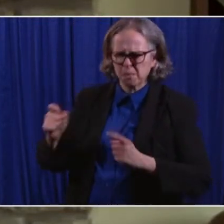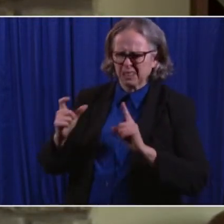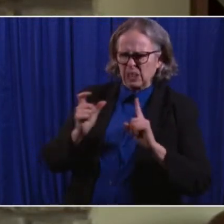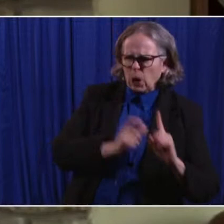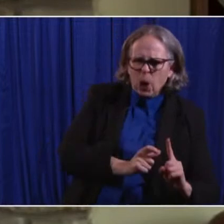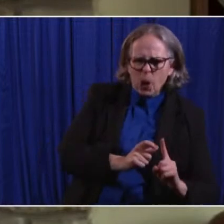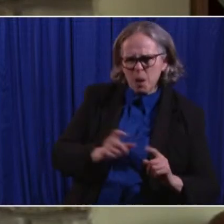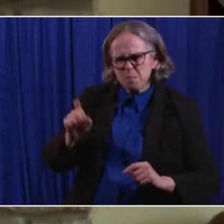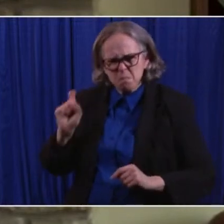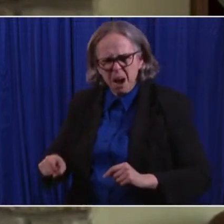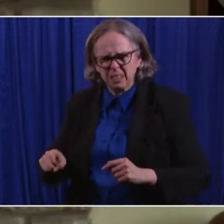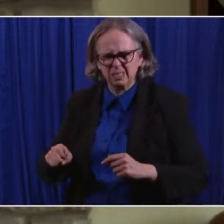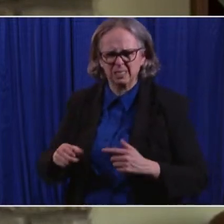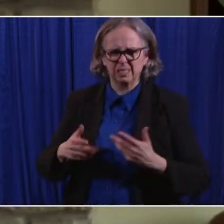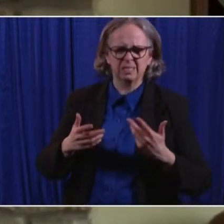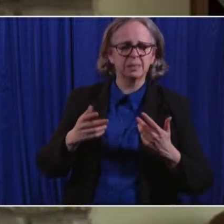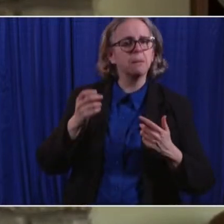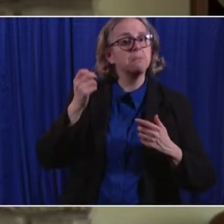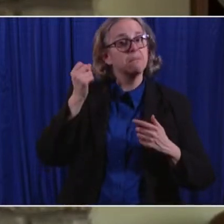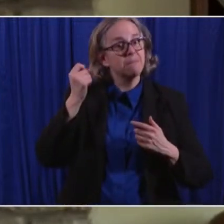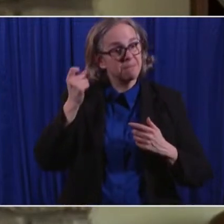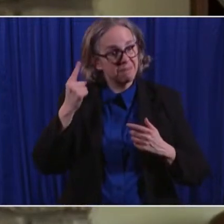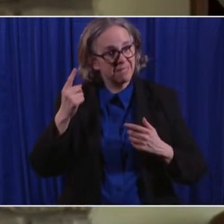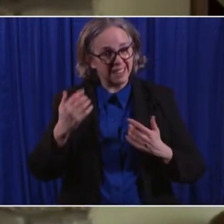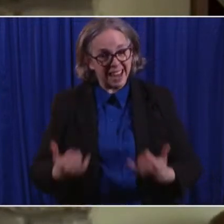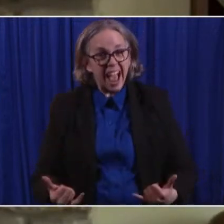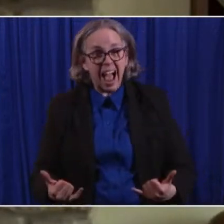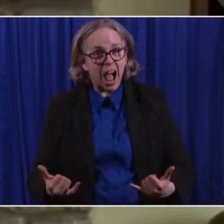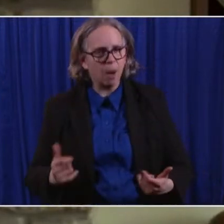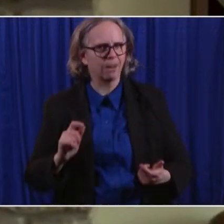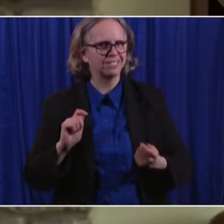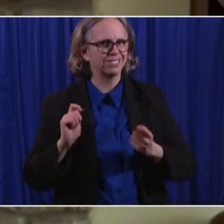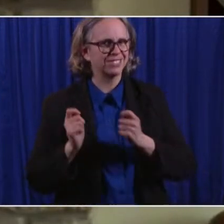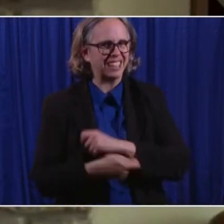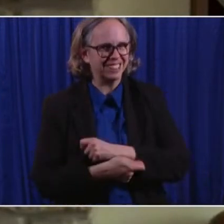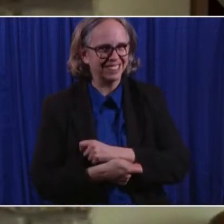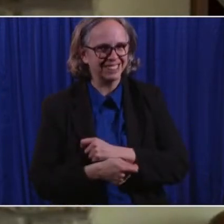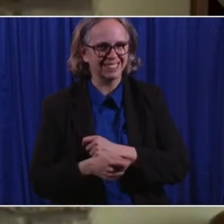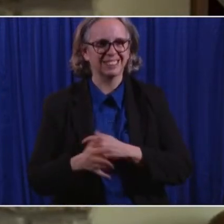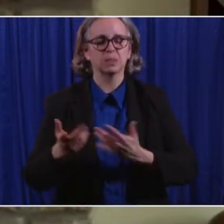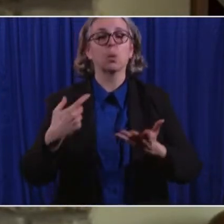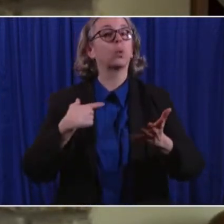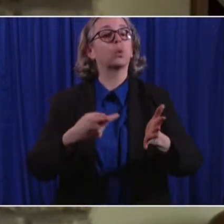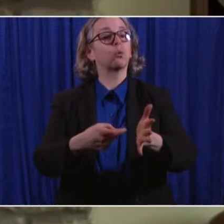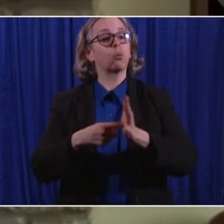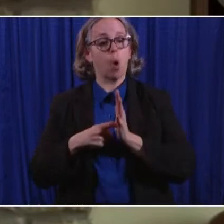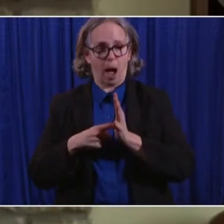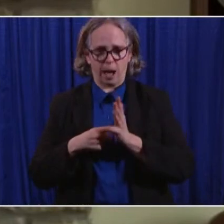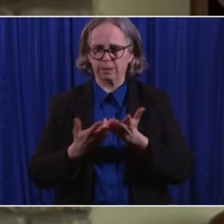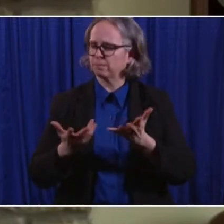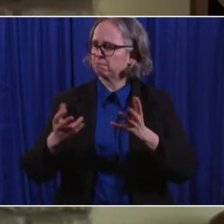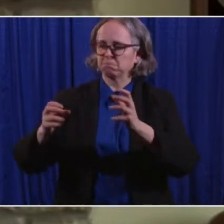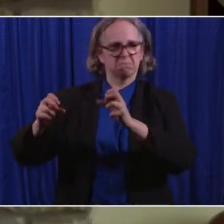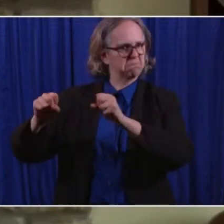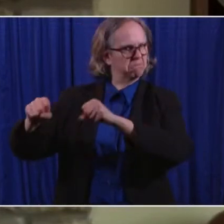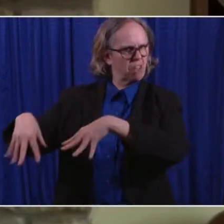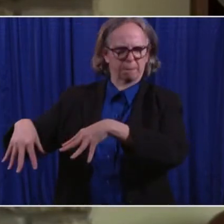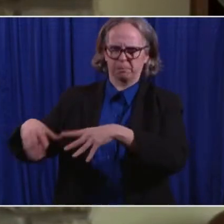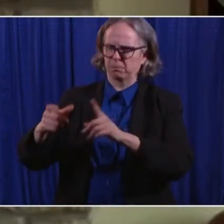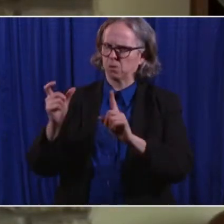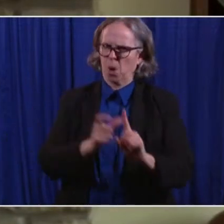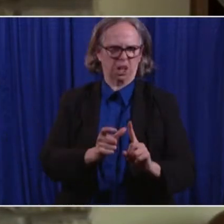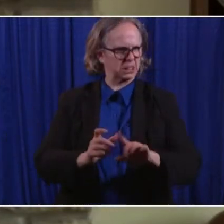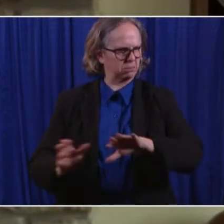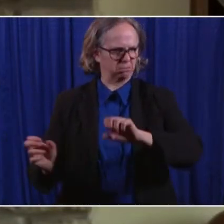other things. What we're saying today is no longer will they have to quarantine from those sports